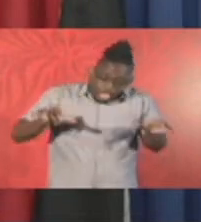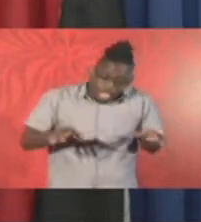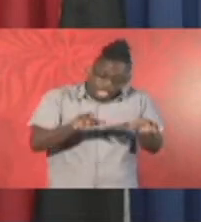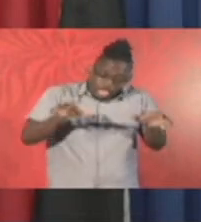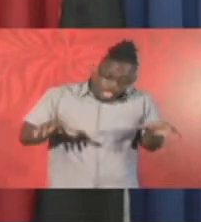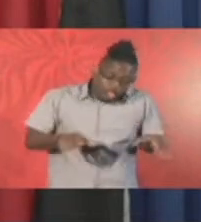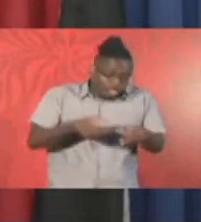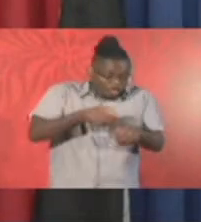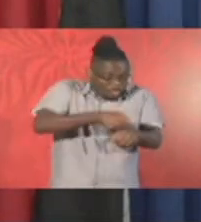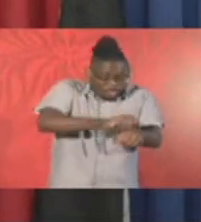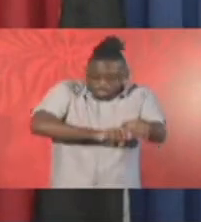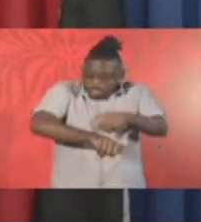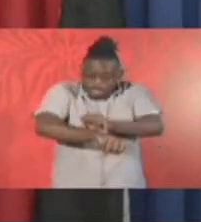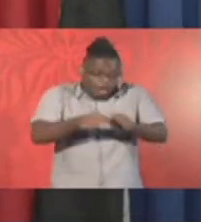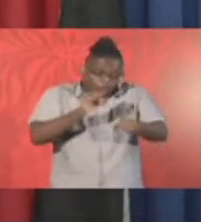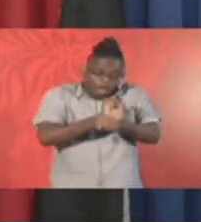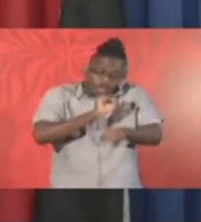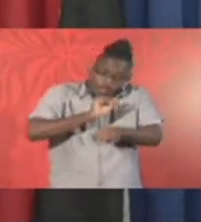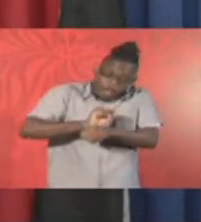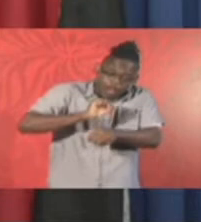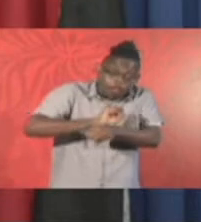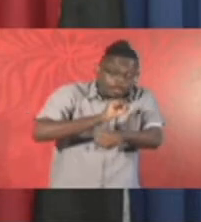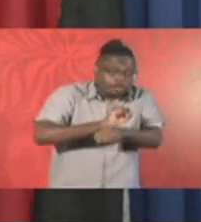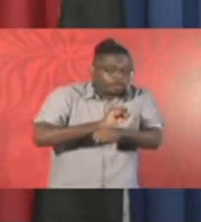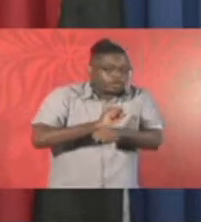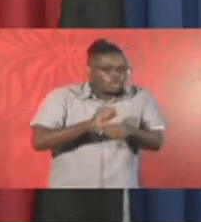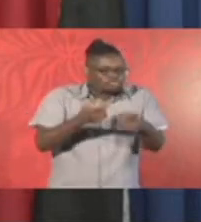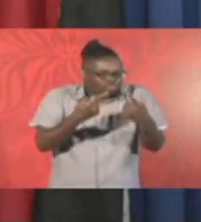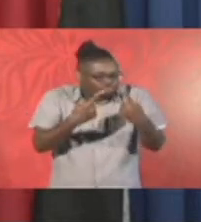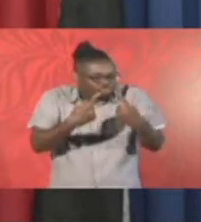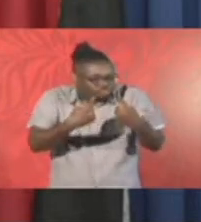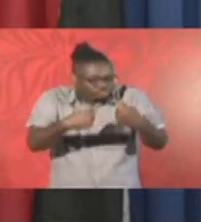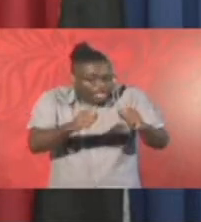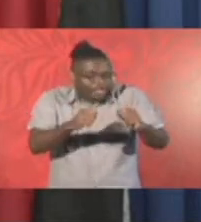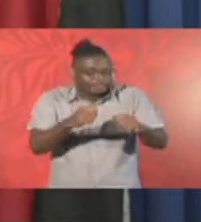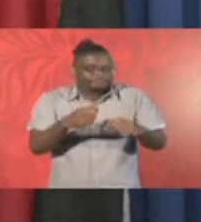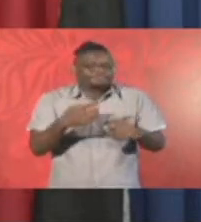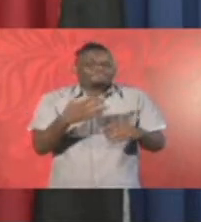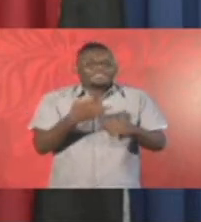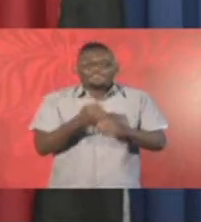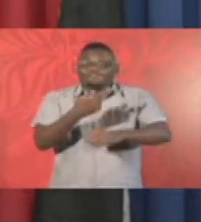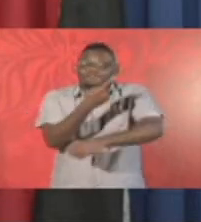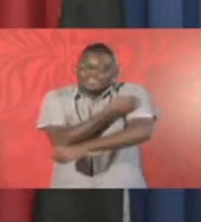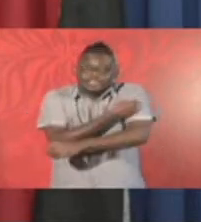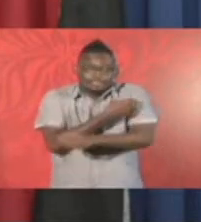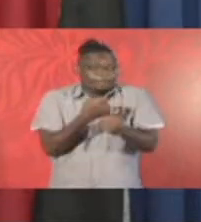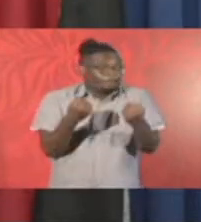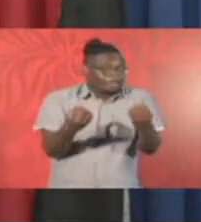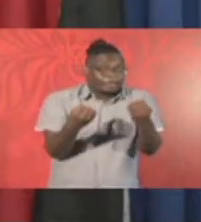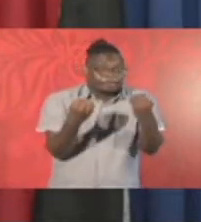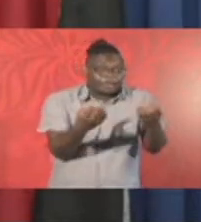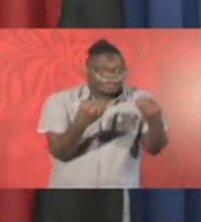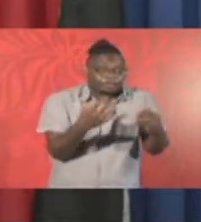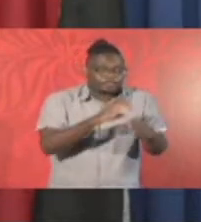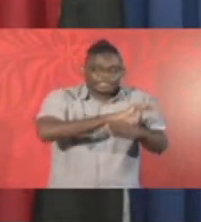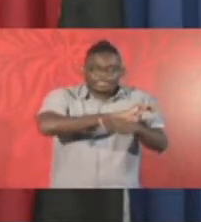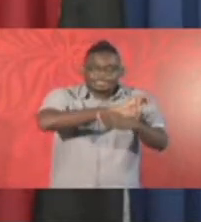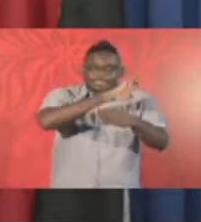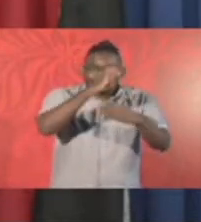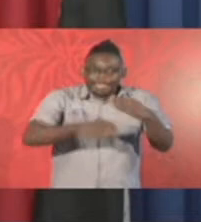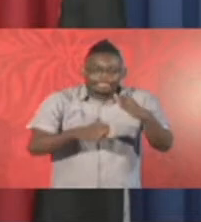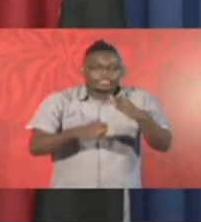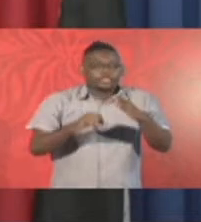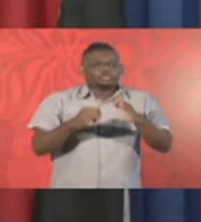in a position to vaccinate end of July and